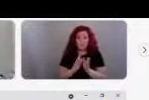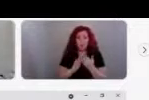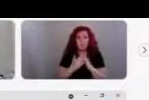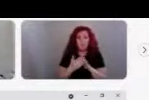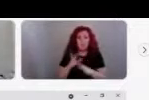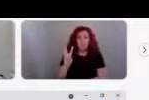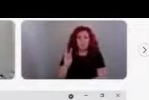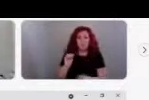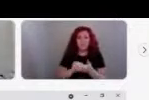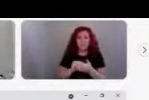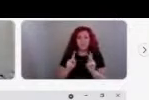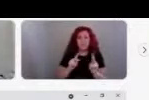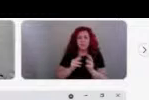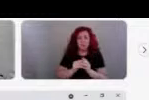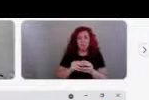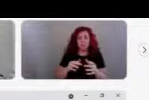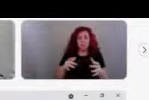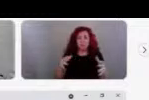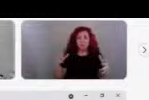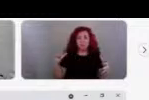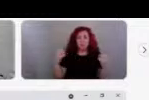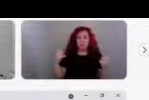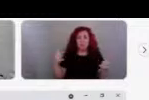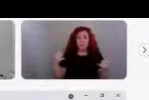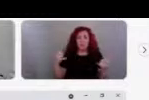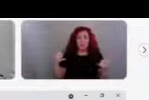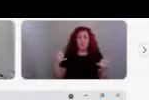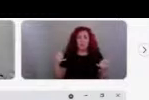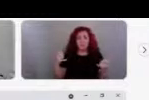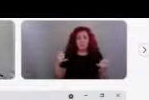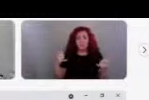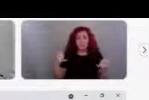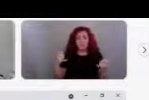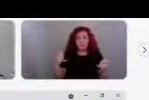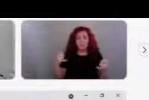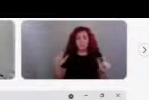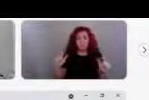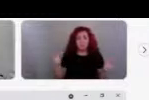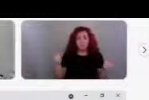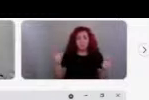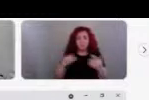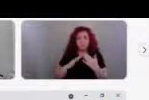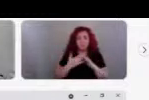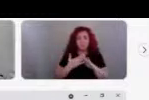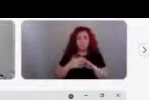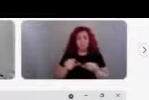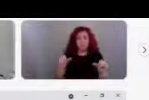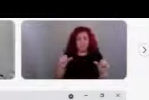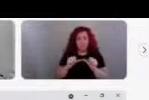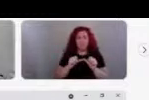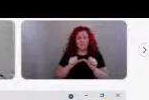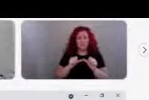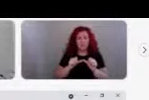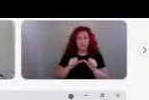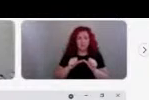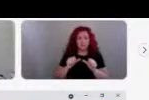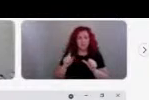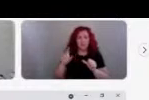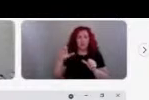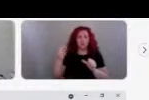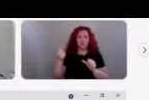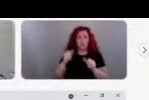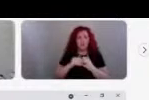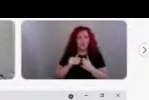60 000 people to what its current metropolitan metropolitan area of many hundreds of thousands